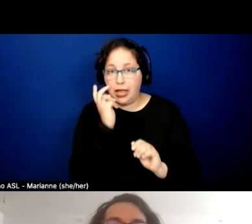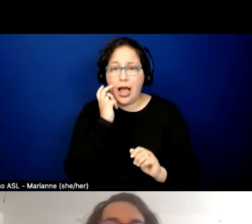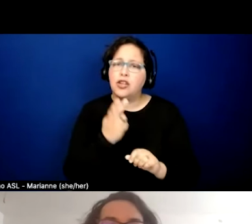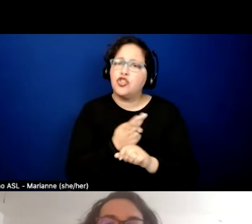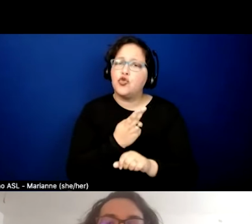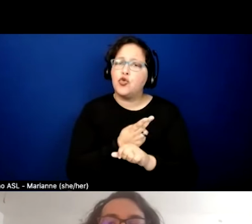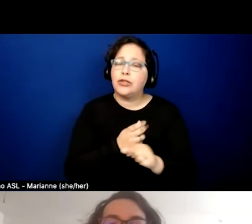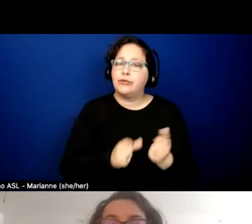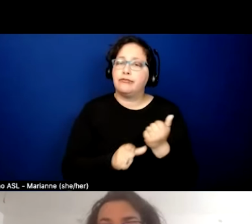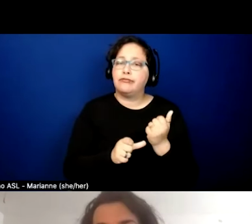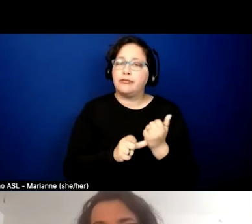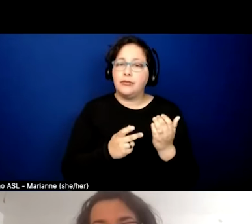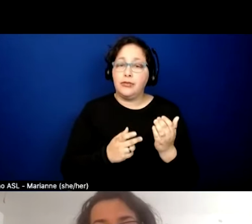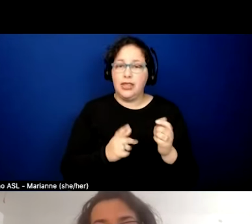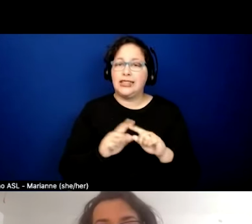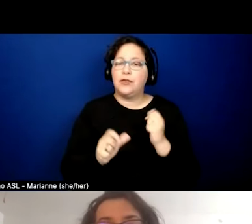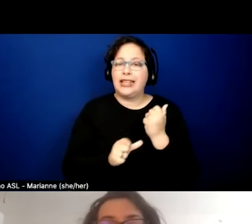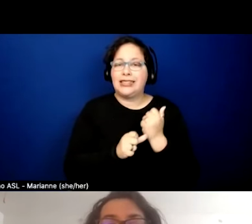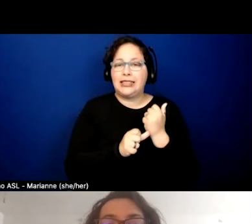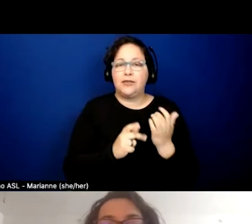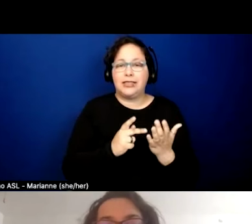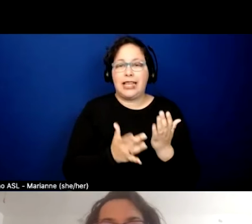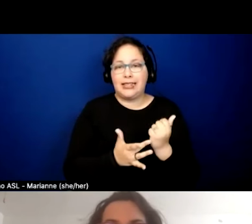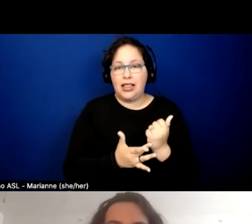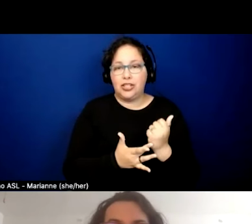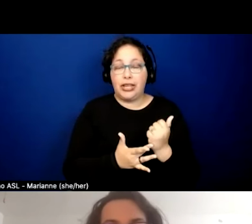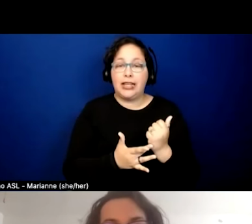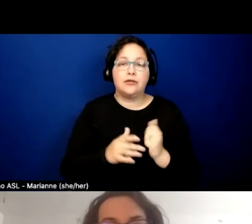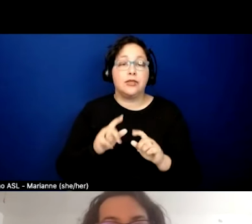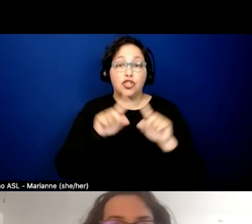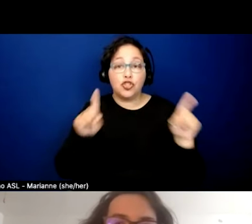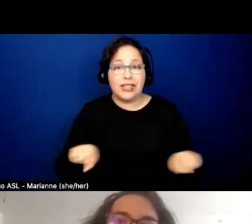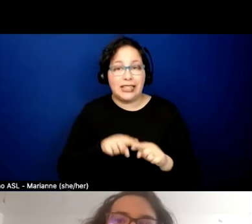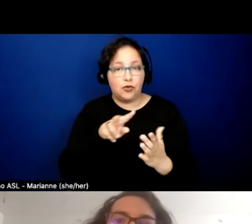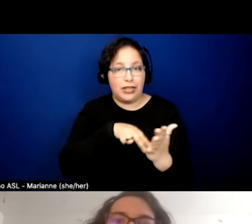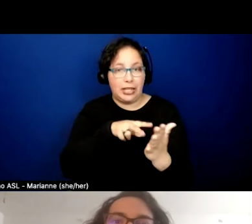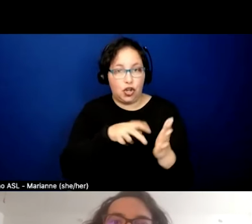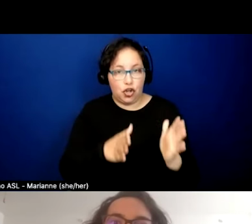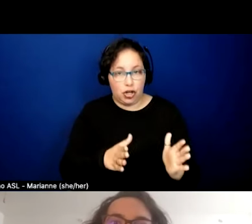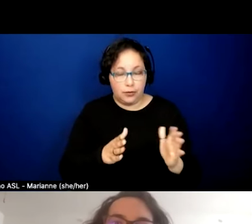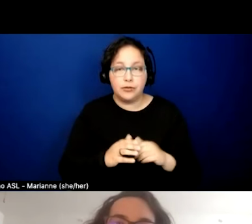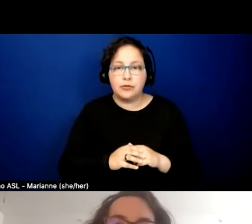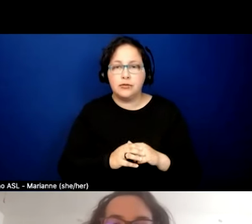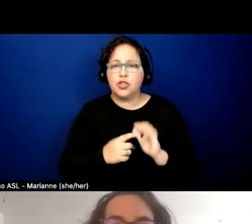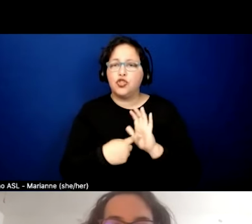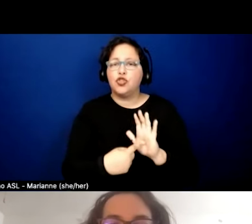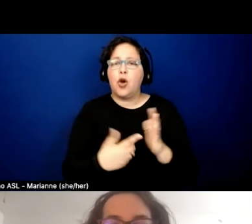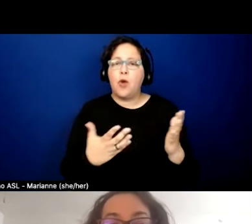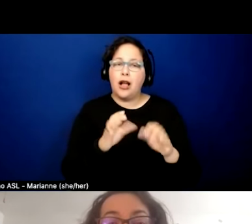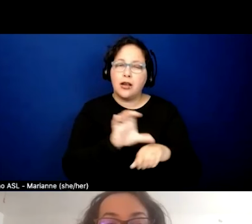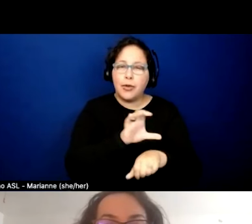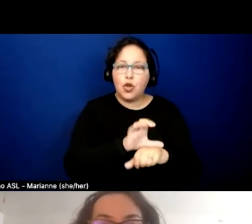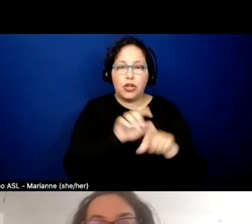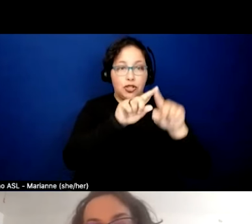assistive technologies, particularly screen readers, to understand what the graphic interface is of a computer